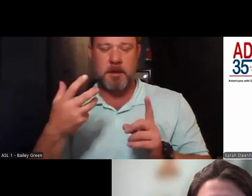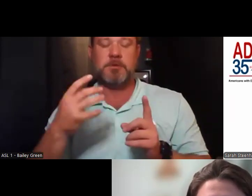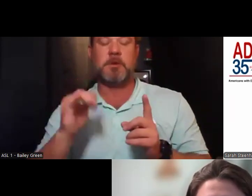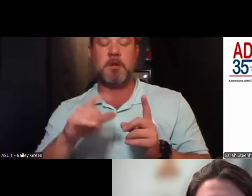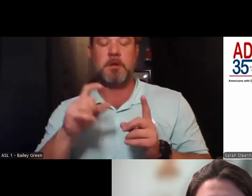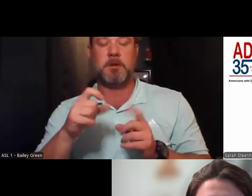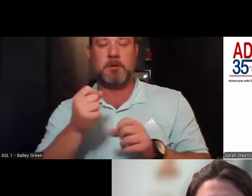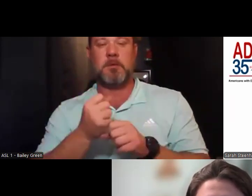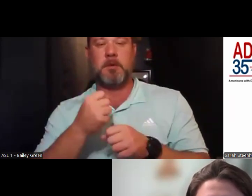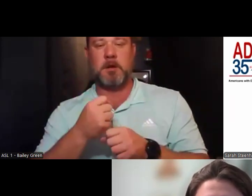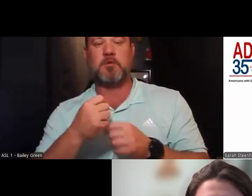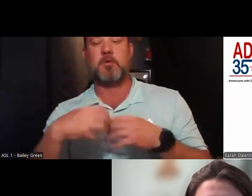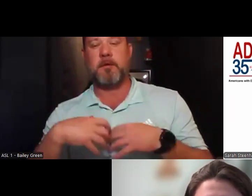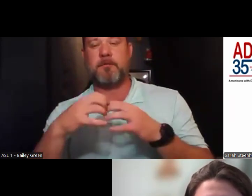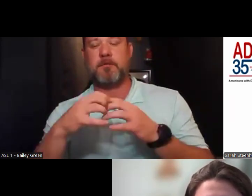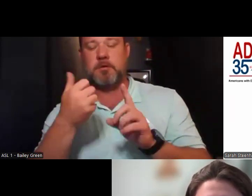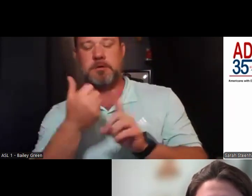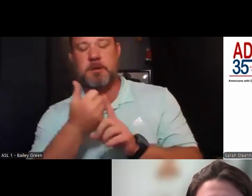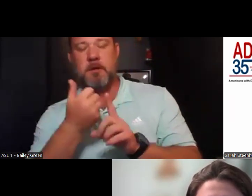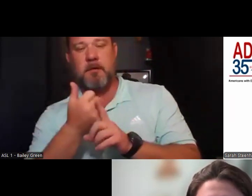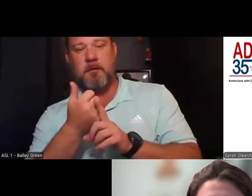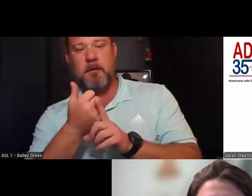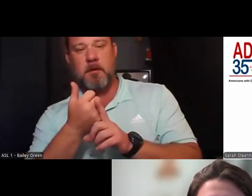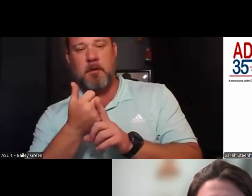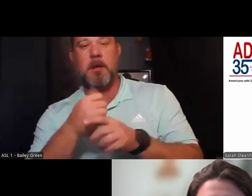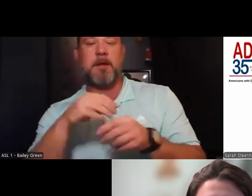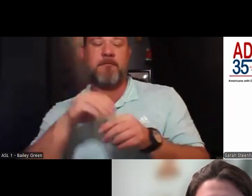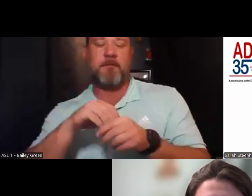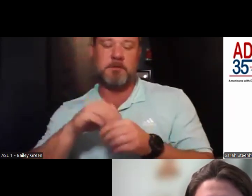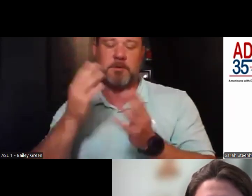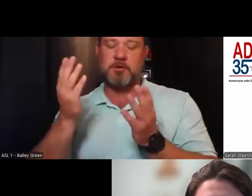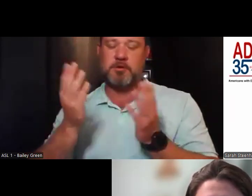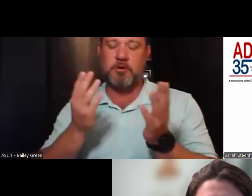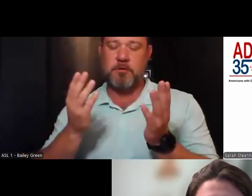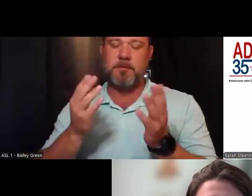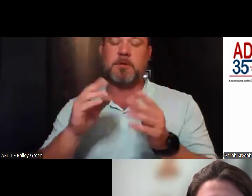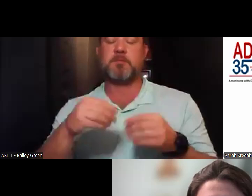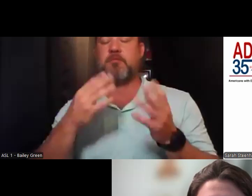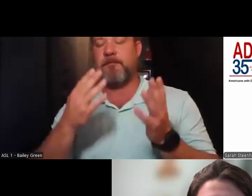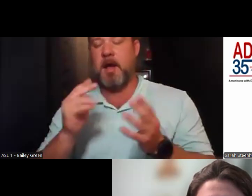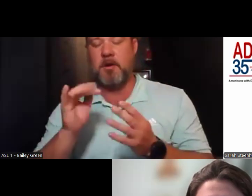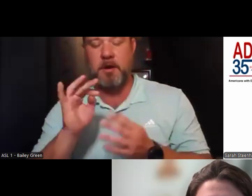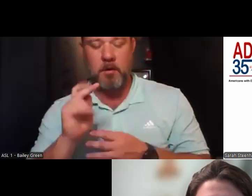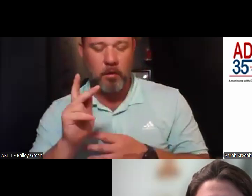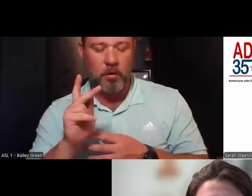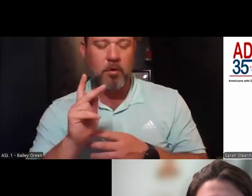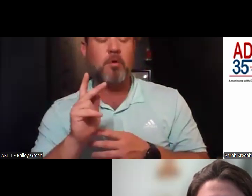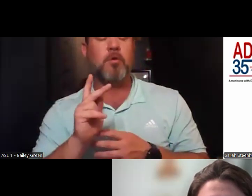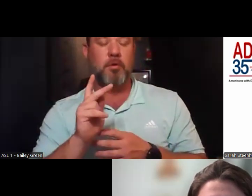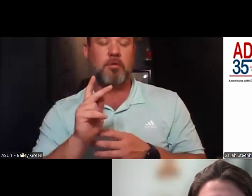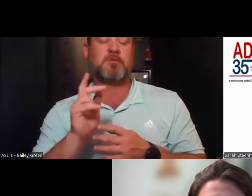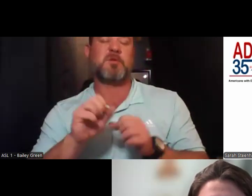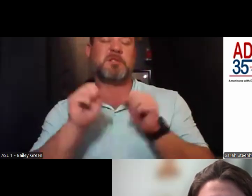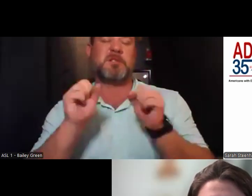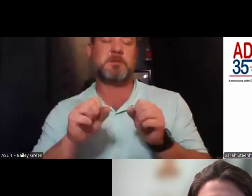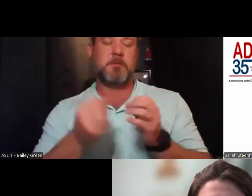made to the infrastructure itself, things like investments in services, expanding provider networks, so that, and then things like that, so that the system